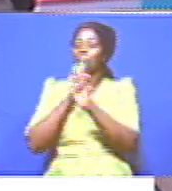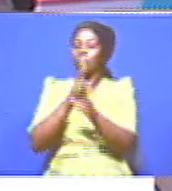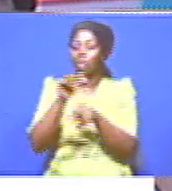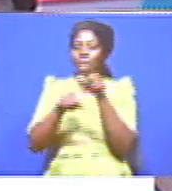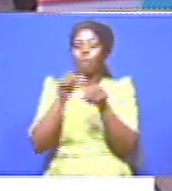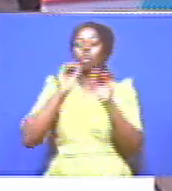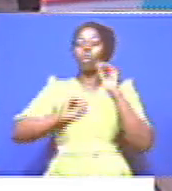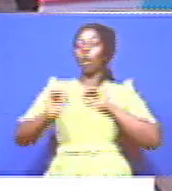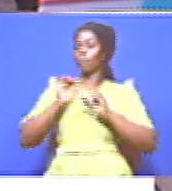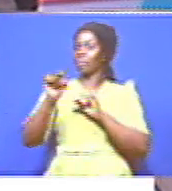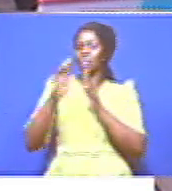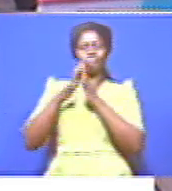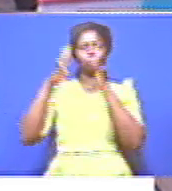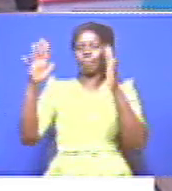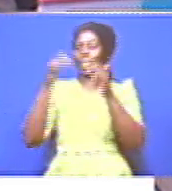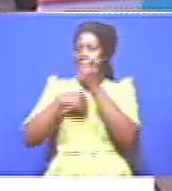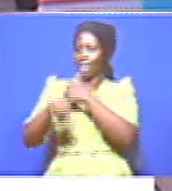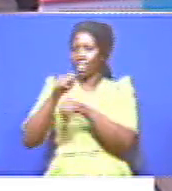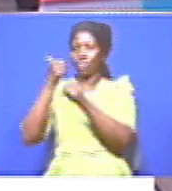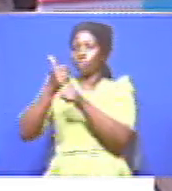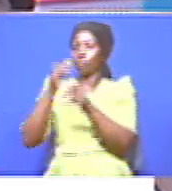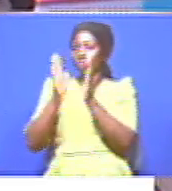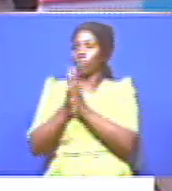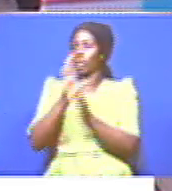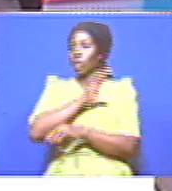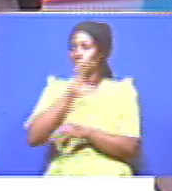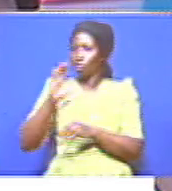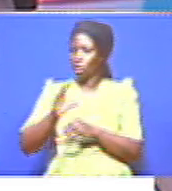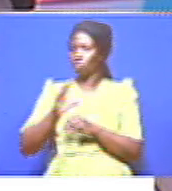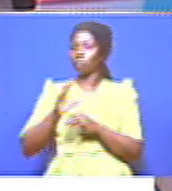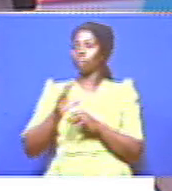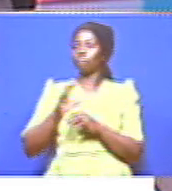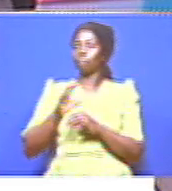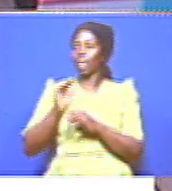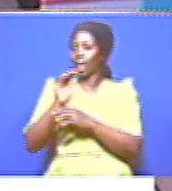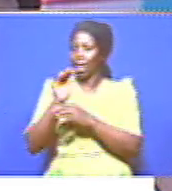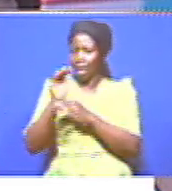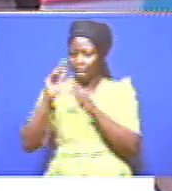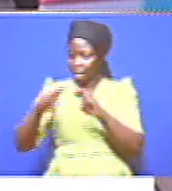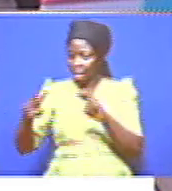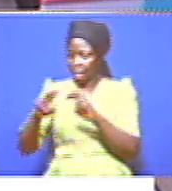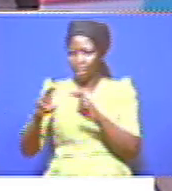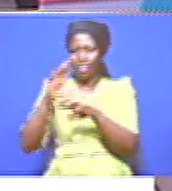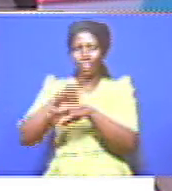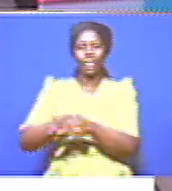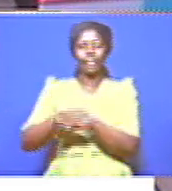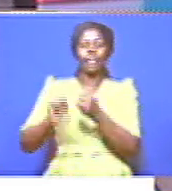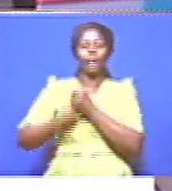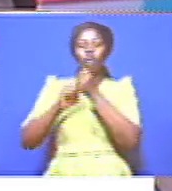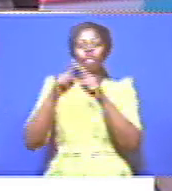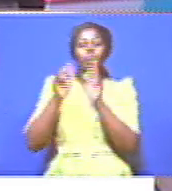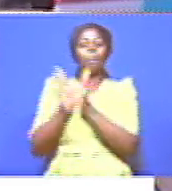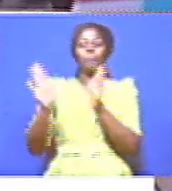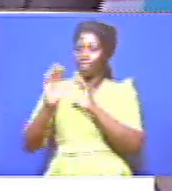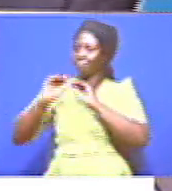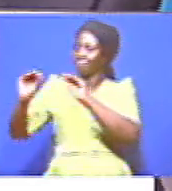that's one of the major activities that we do in the commission. Mm-hmm. Enlisting the support of the public, mm-hmm. teaching them what is it. What is that?